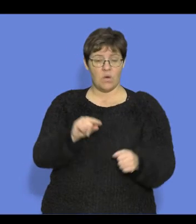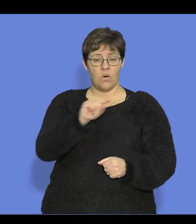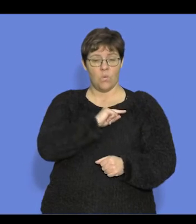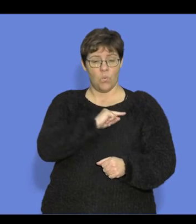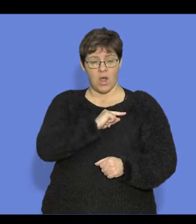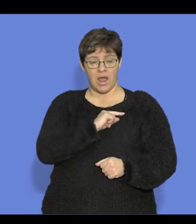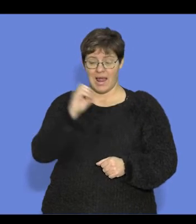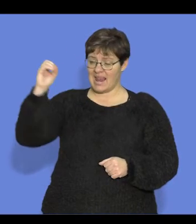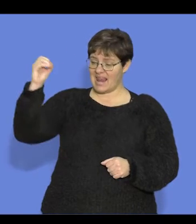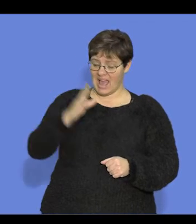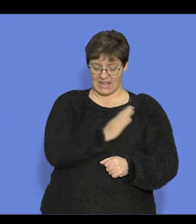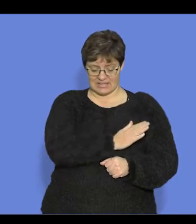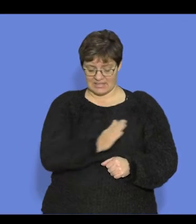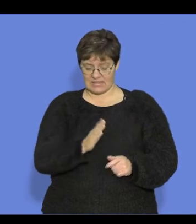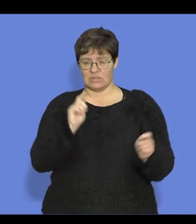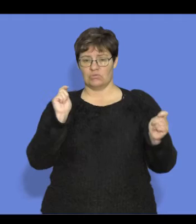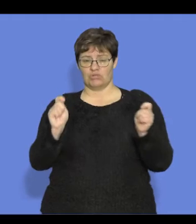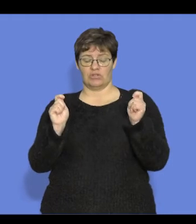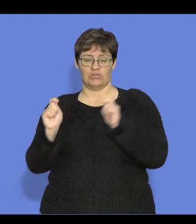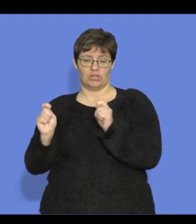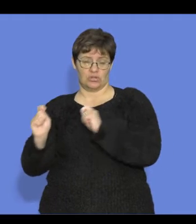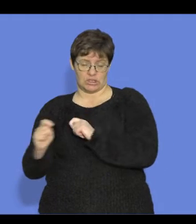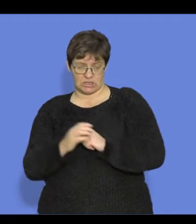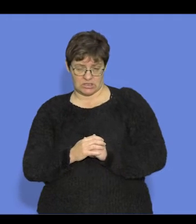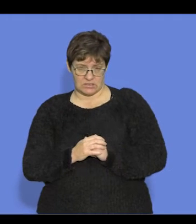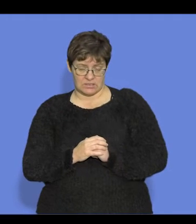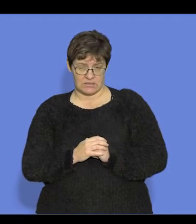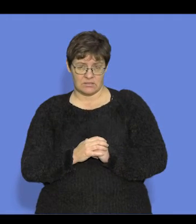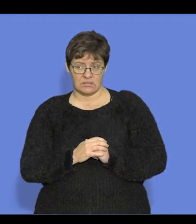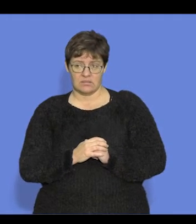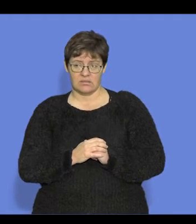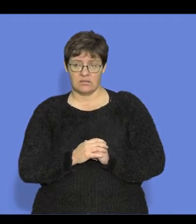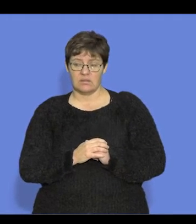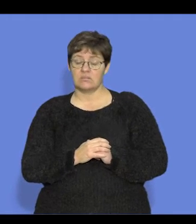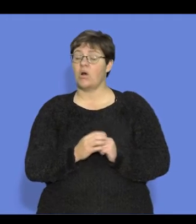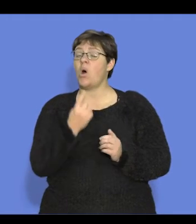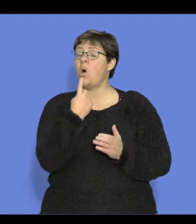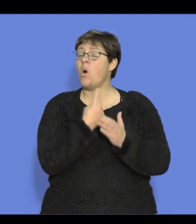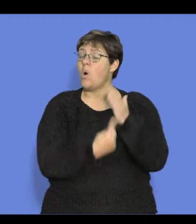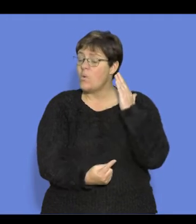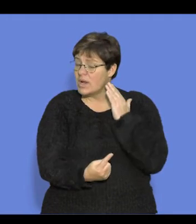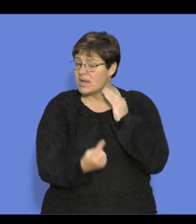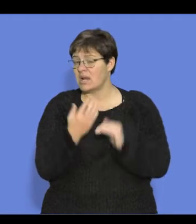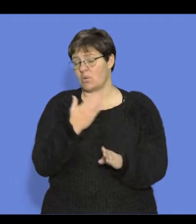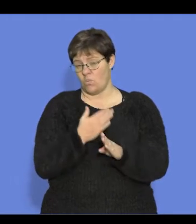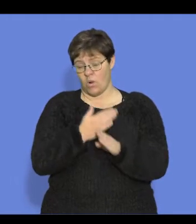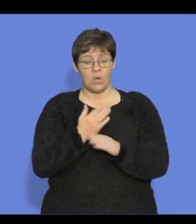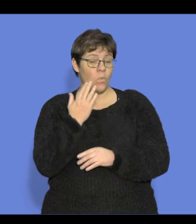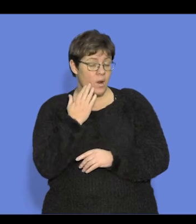the amount of light. But that only works